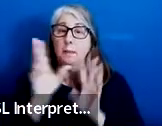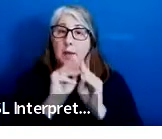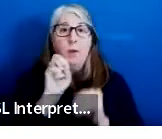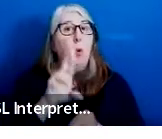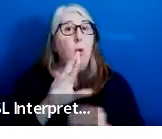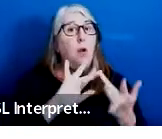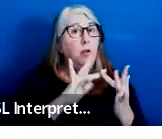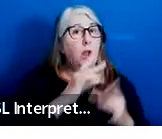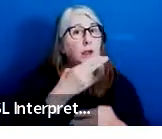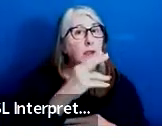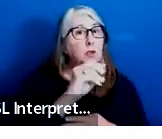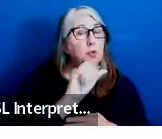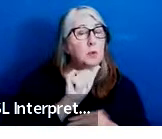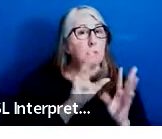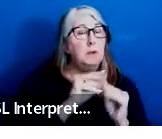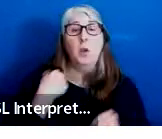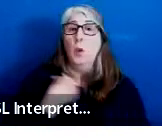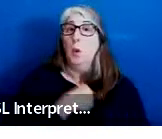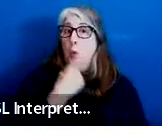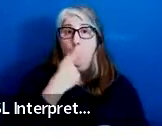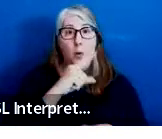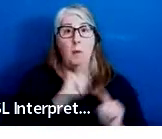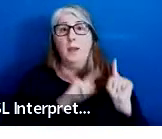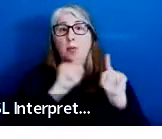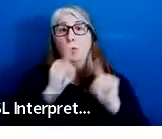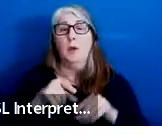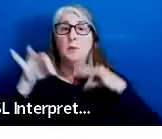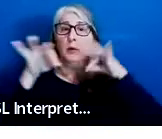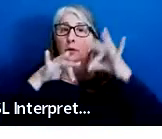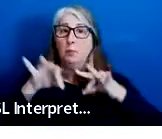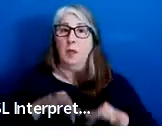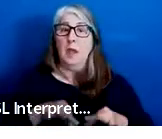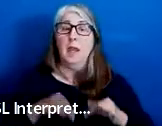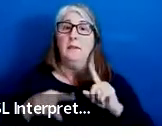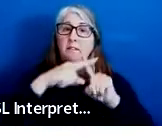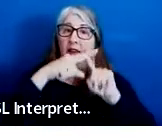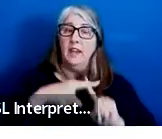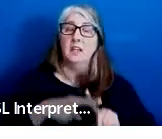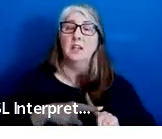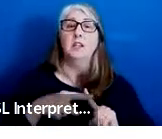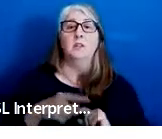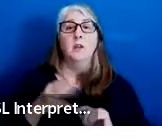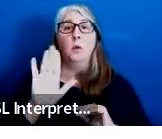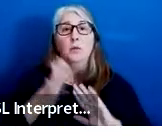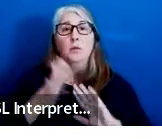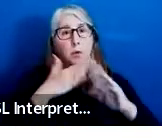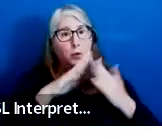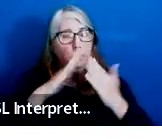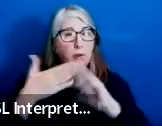than happy to do that, to talk through all the advantages with your neighbors and help them,